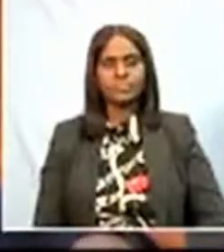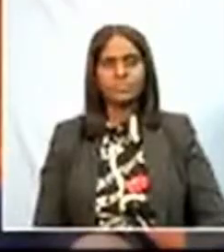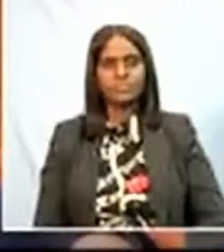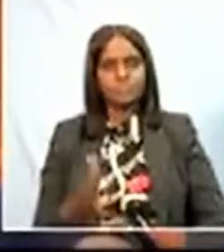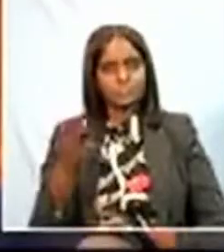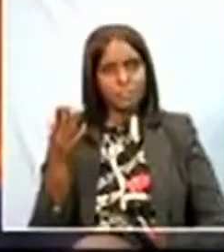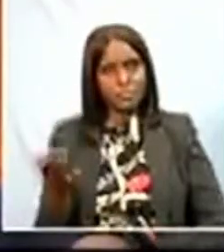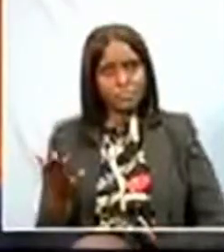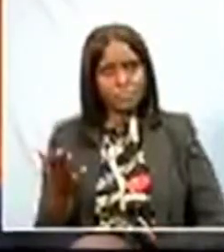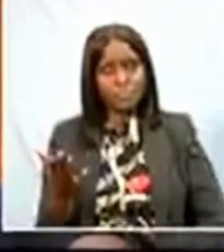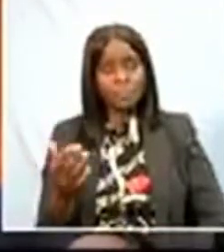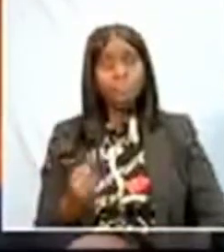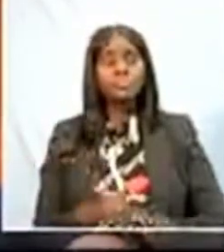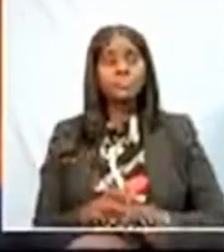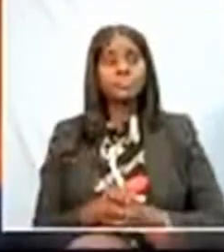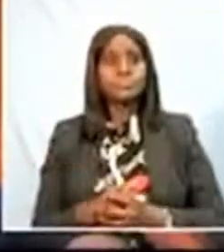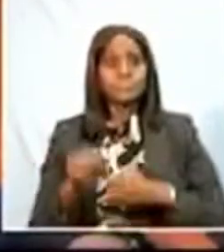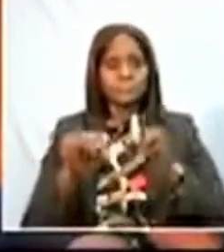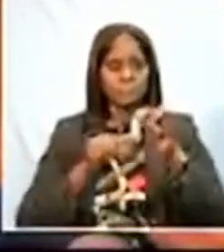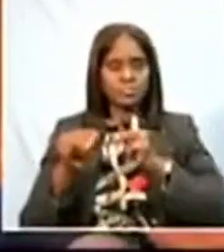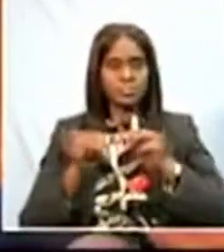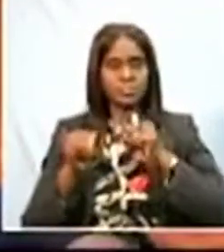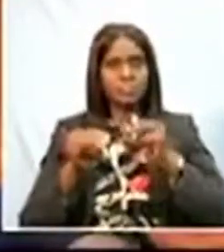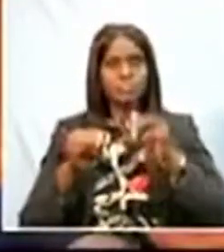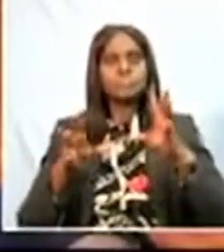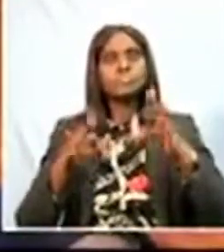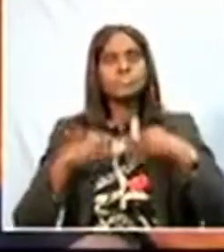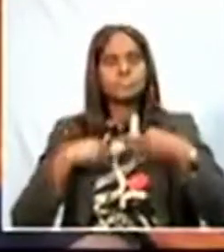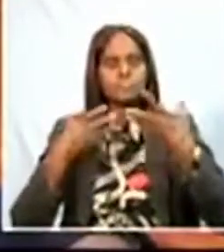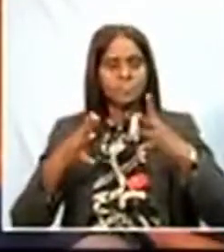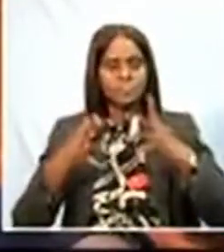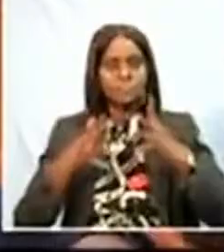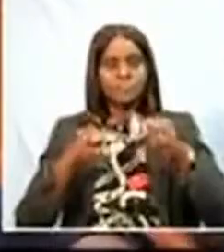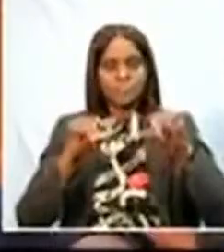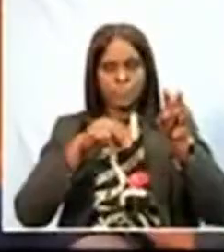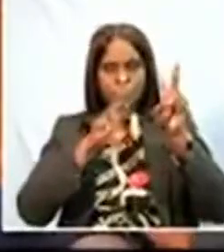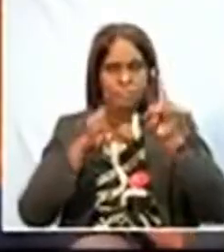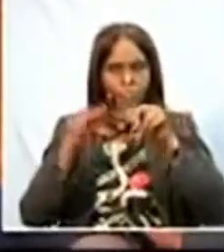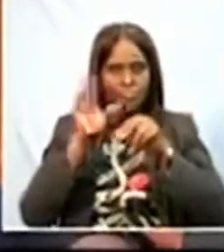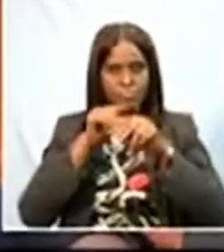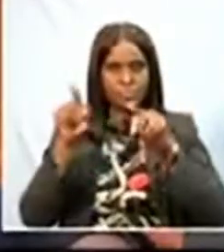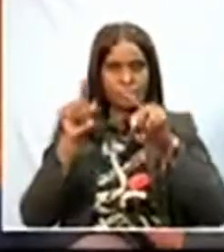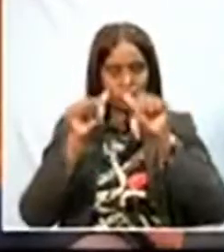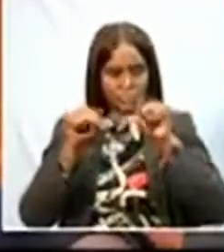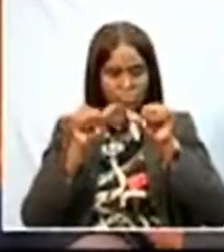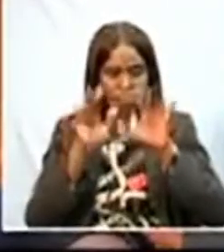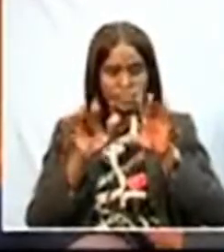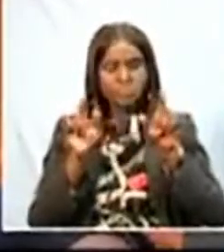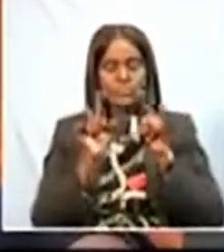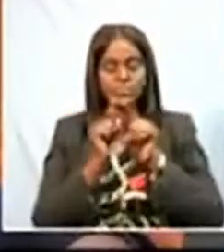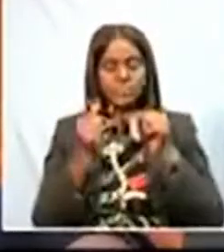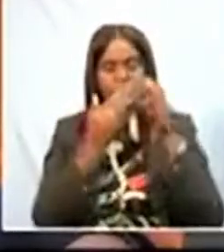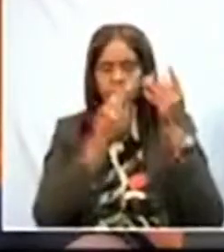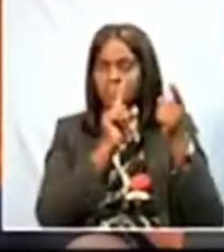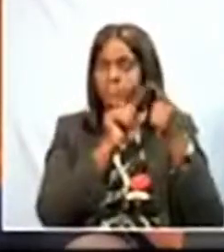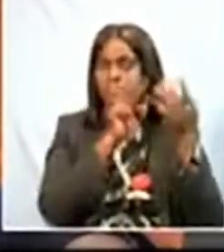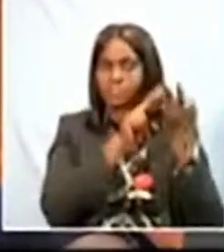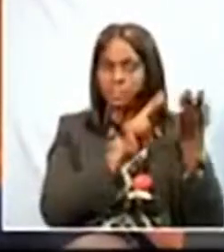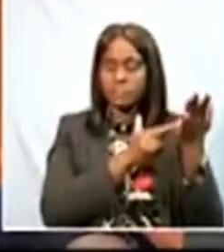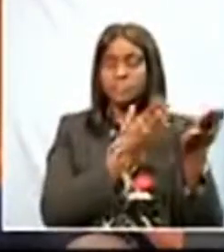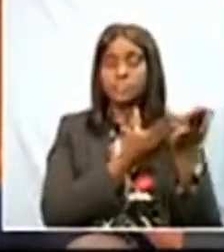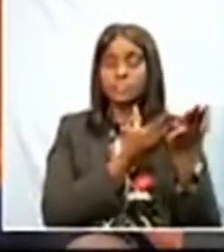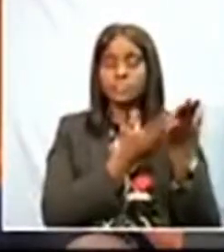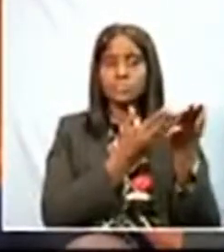Cause of query. Management wishes to acknowledge the observation of the auditor and wishes to report that